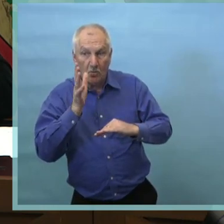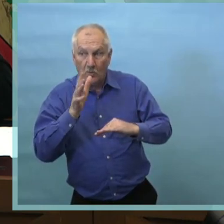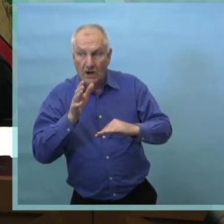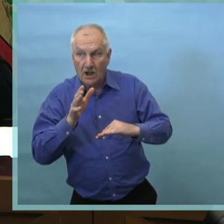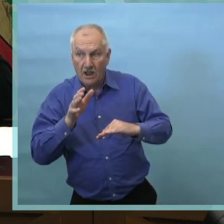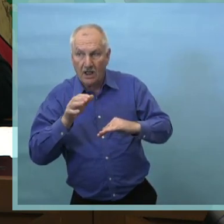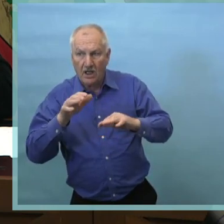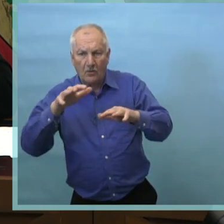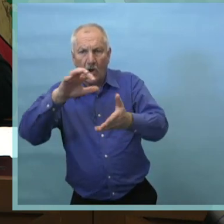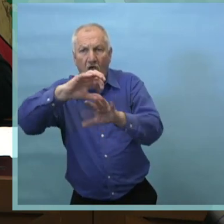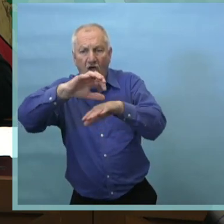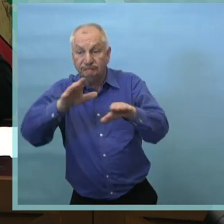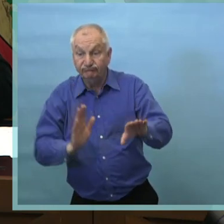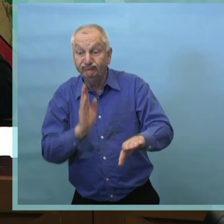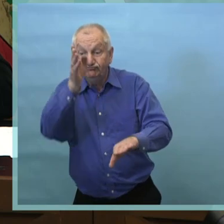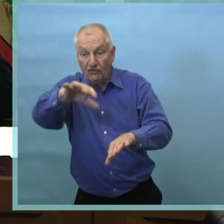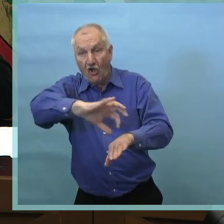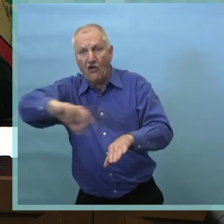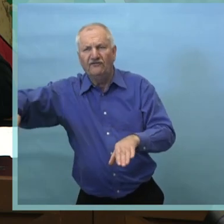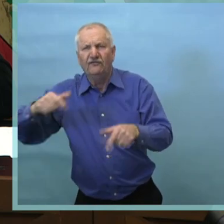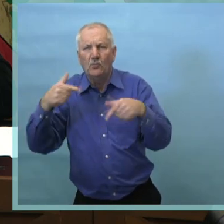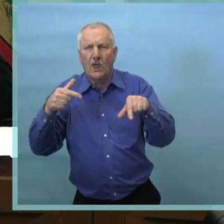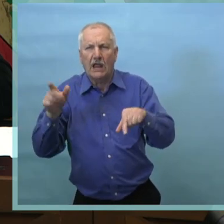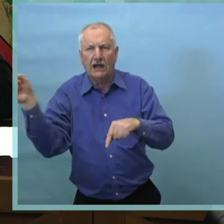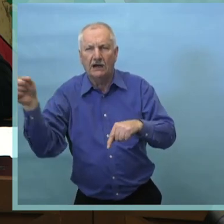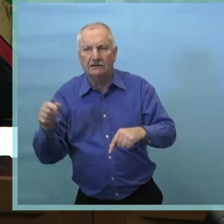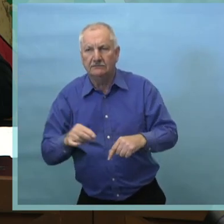ramp when it's safe to do so. And